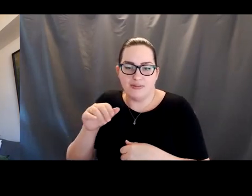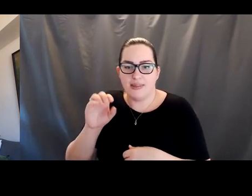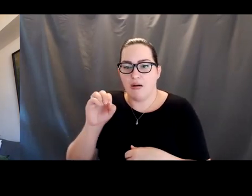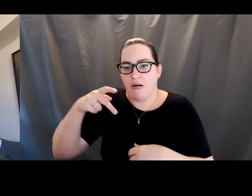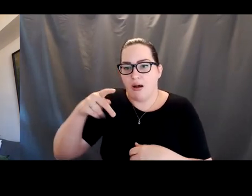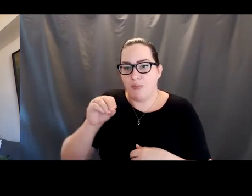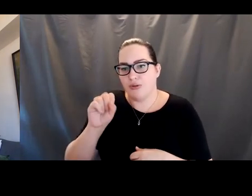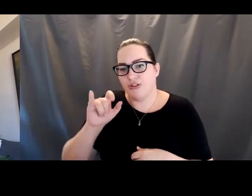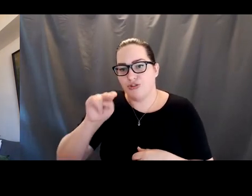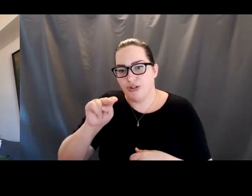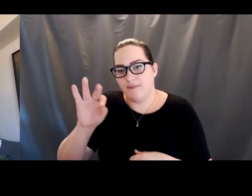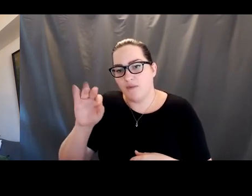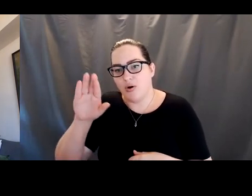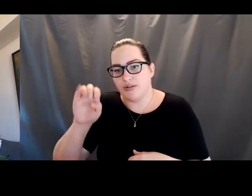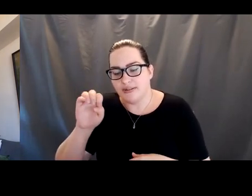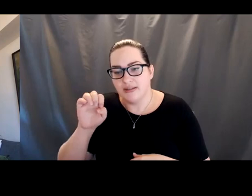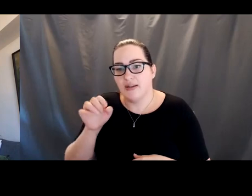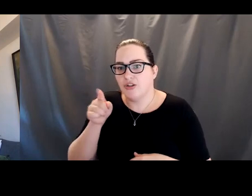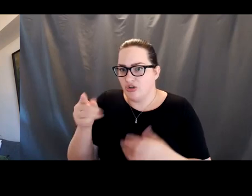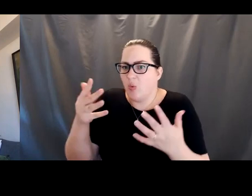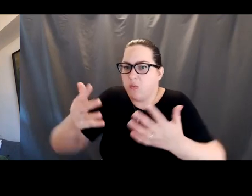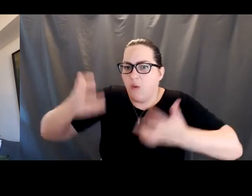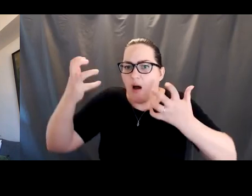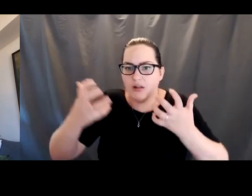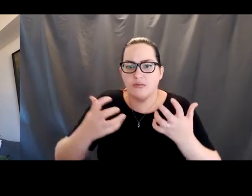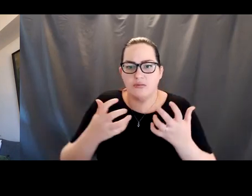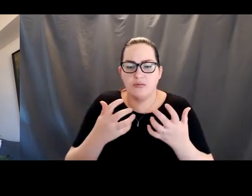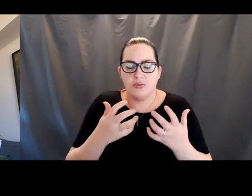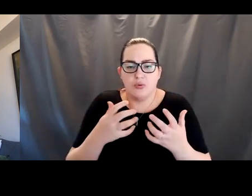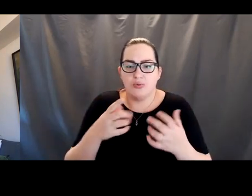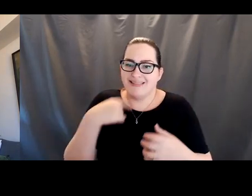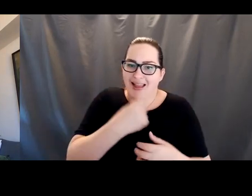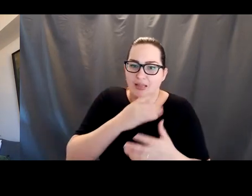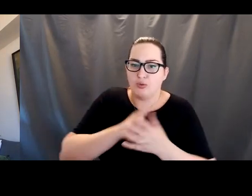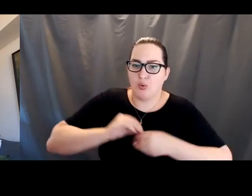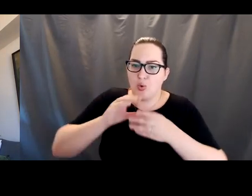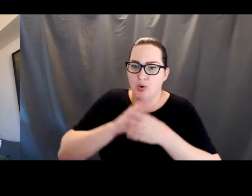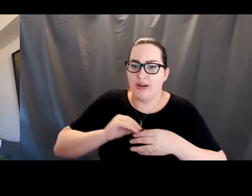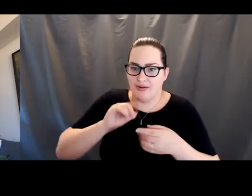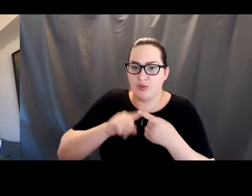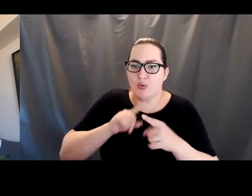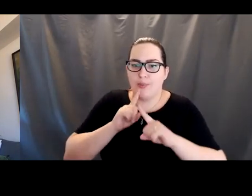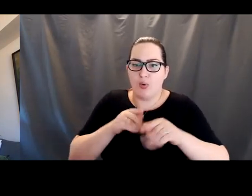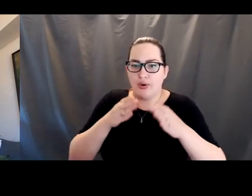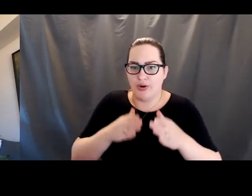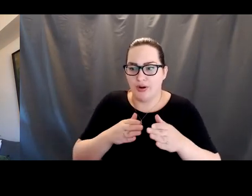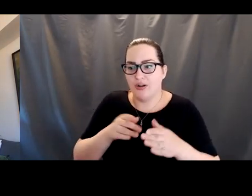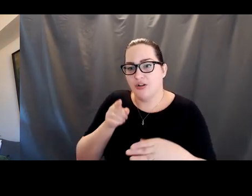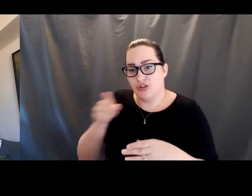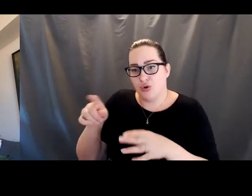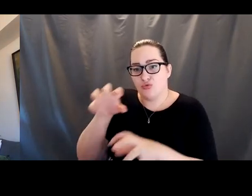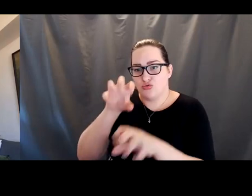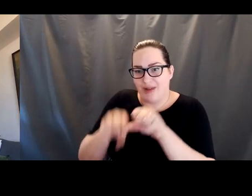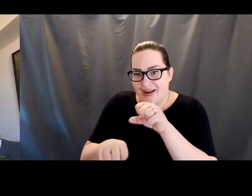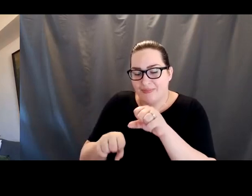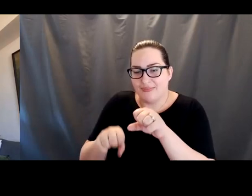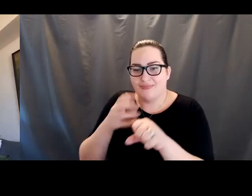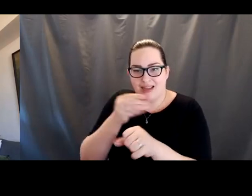she wants to talk to a reporter. She wants to, and she had been raped and tortured twice in captivity.